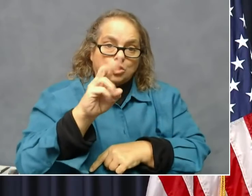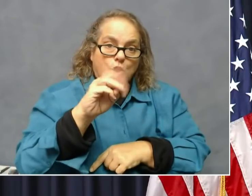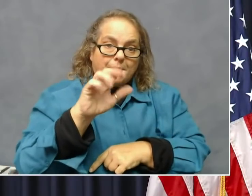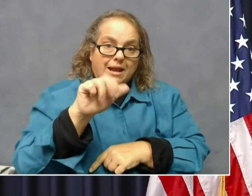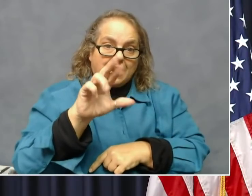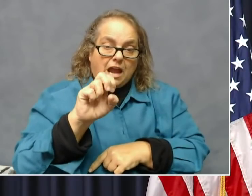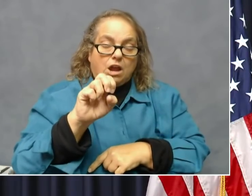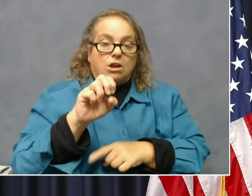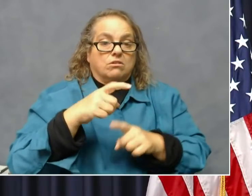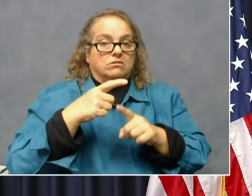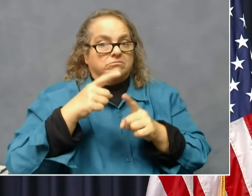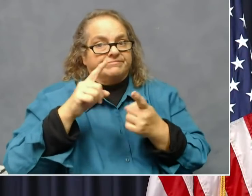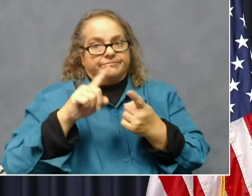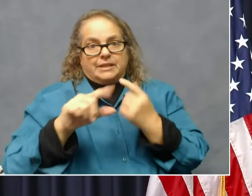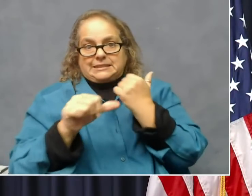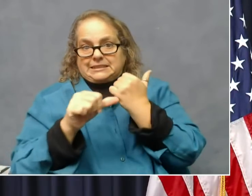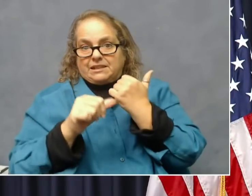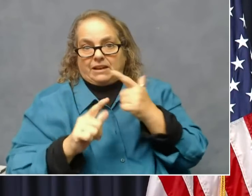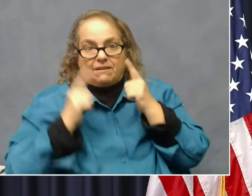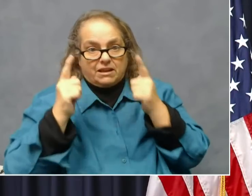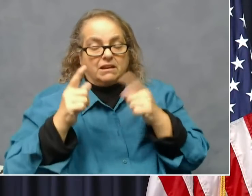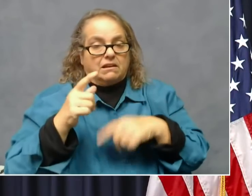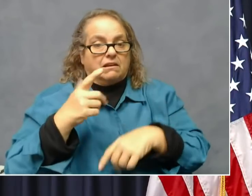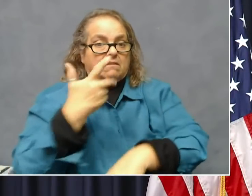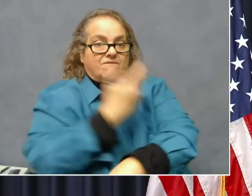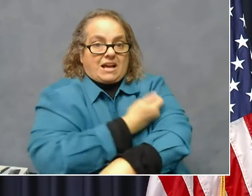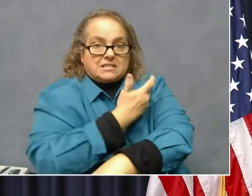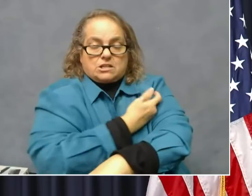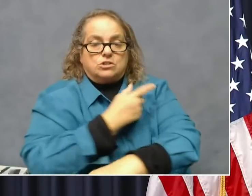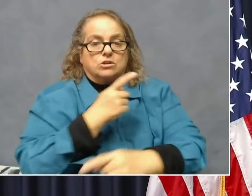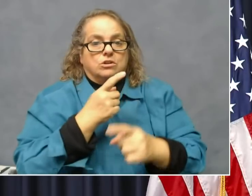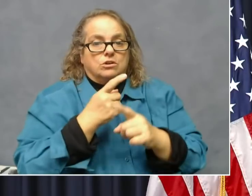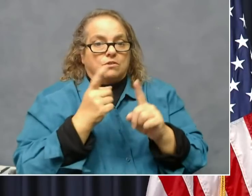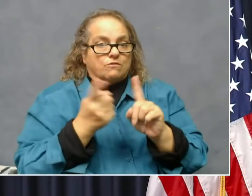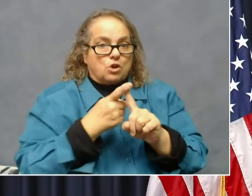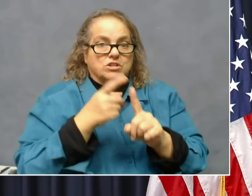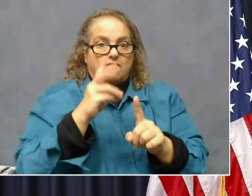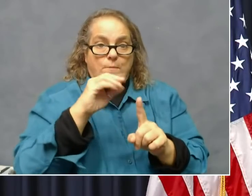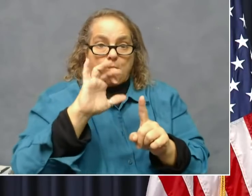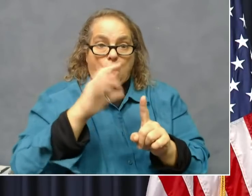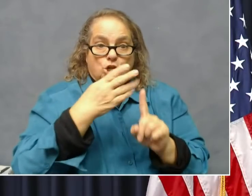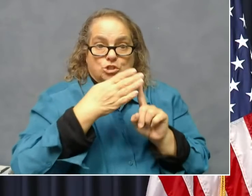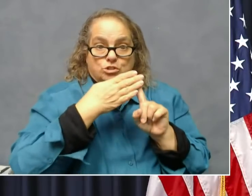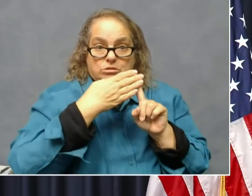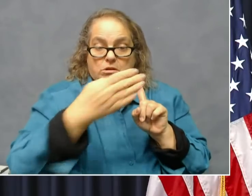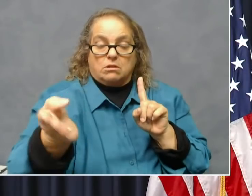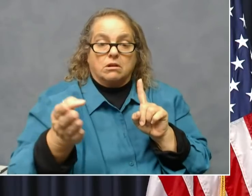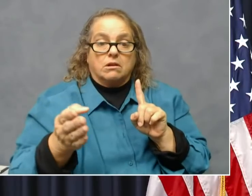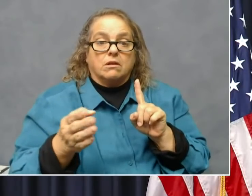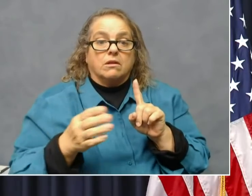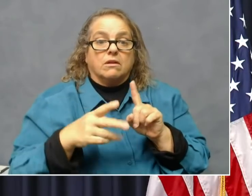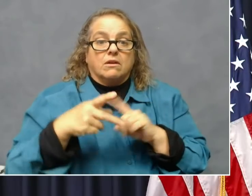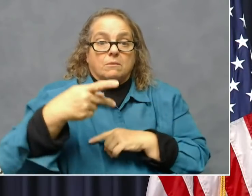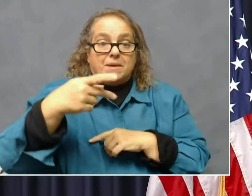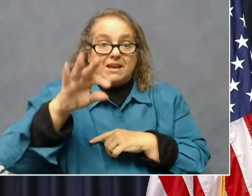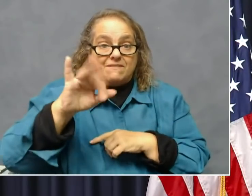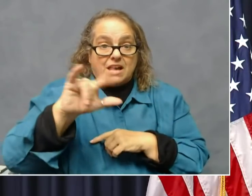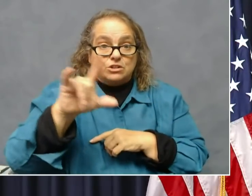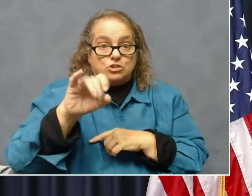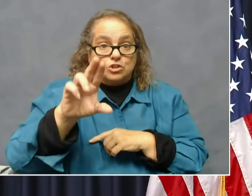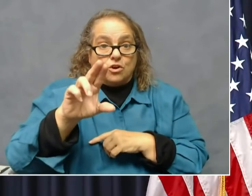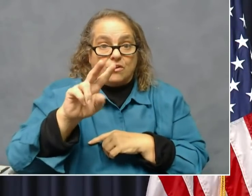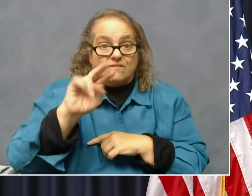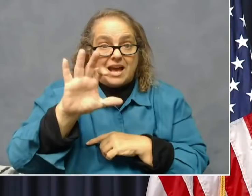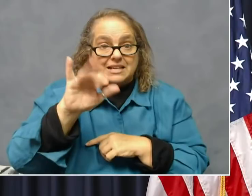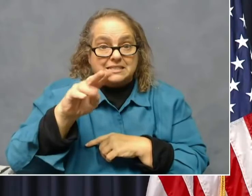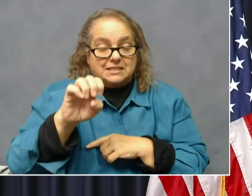vaccinated by the 1st of March. The amount of the Pfizer vaccine being less complicates that, but we're still committed